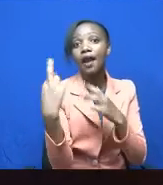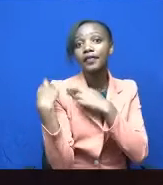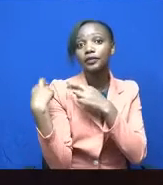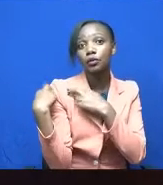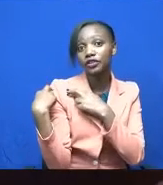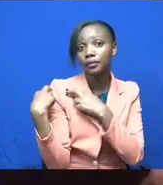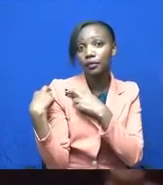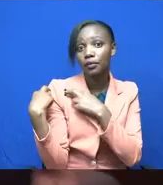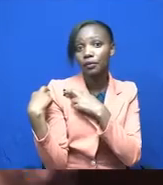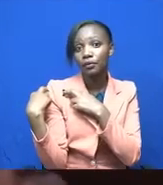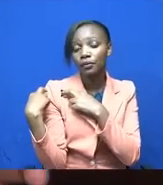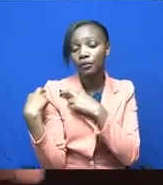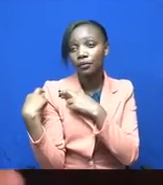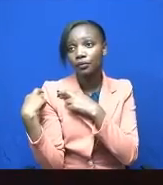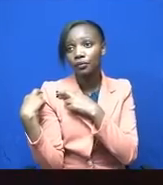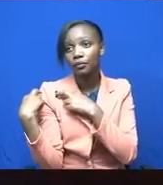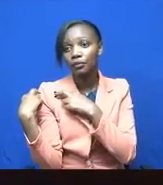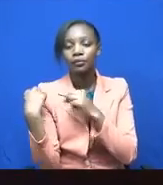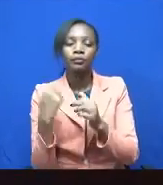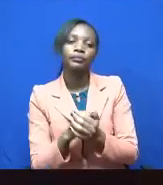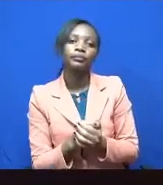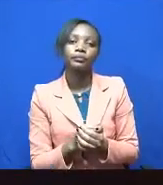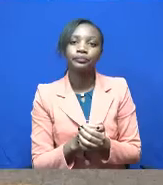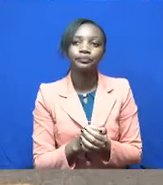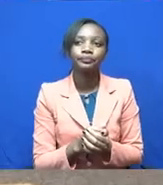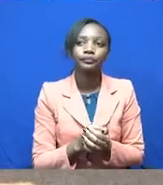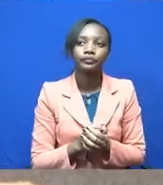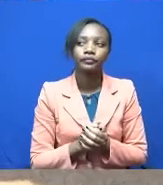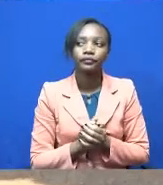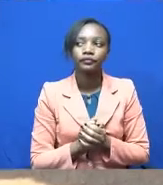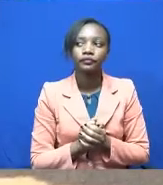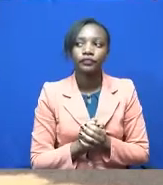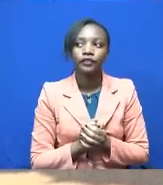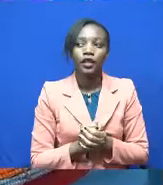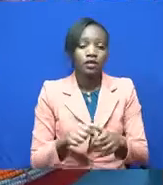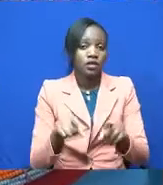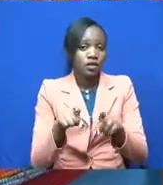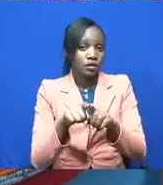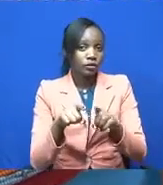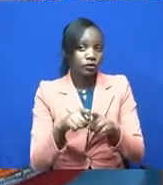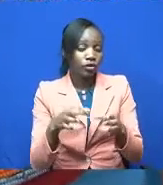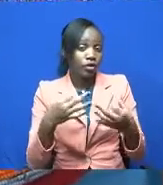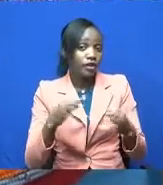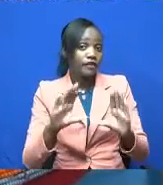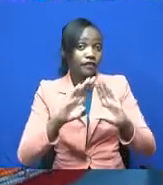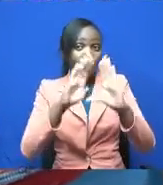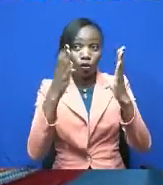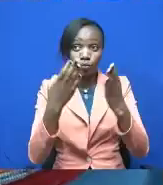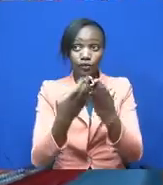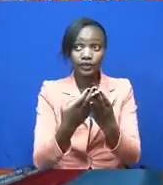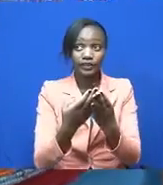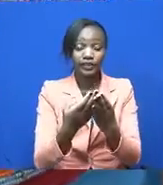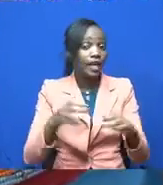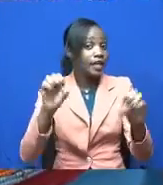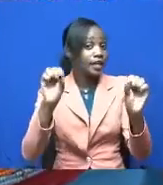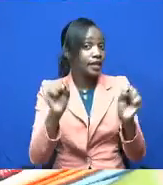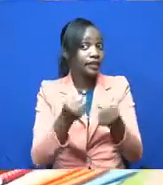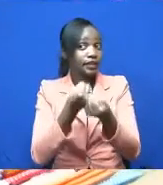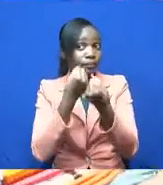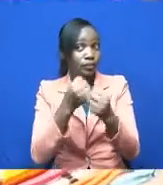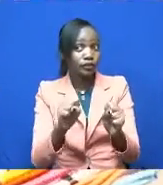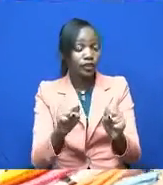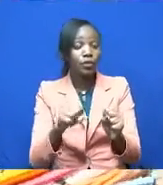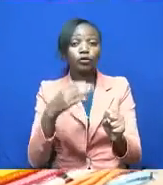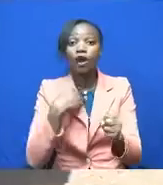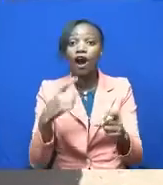their trust in that particular community. Hata hivyo, iwapo jamii husika haitaweza kudhibitisha umiliki